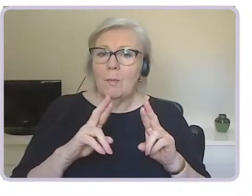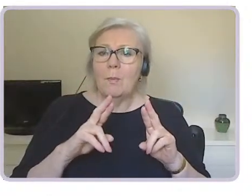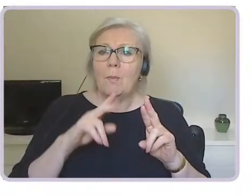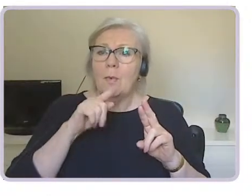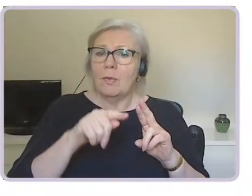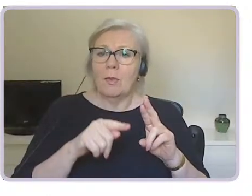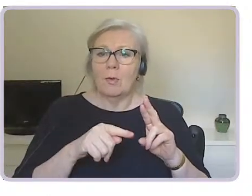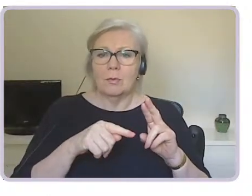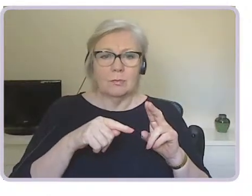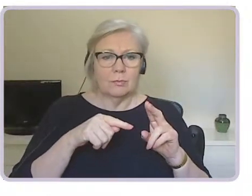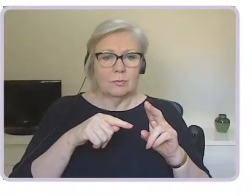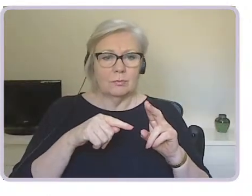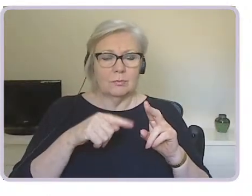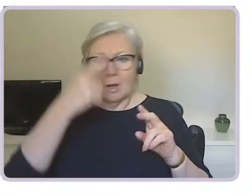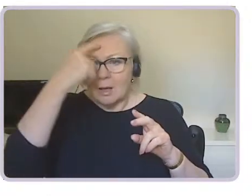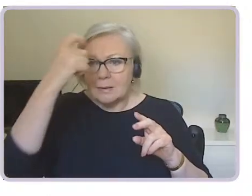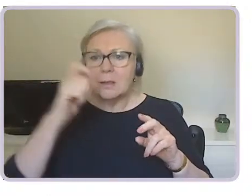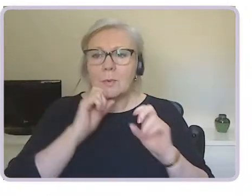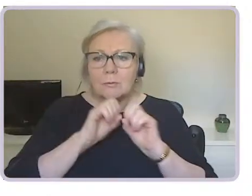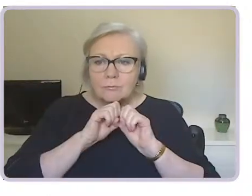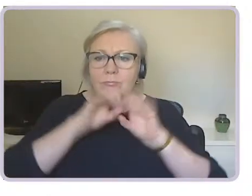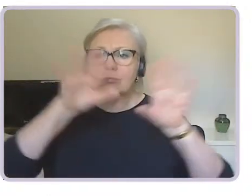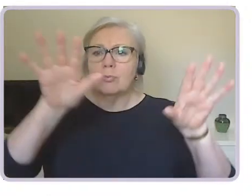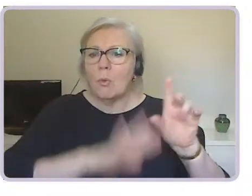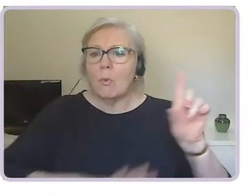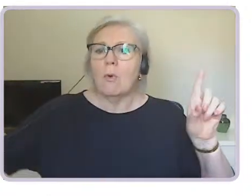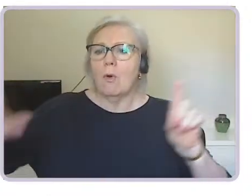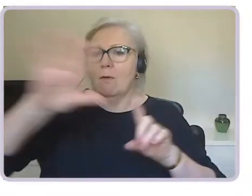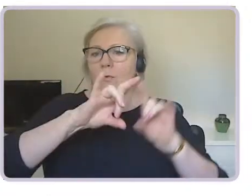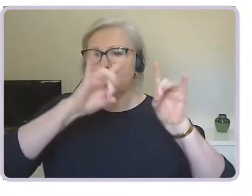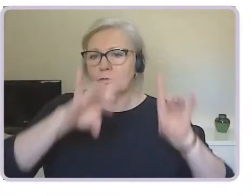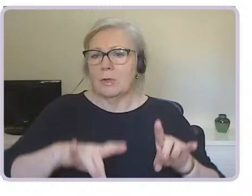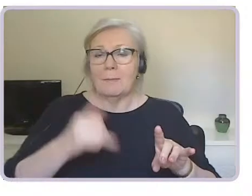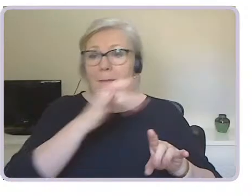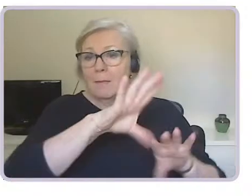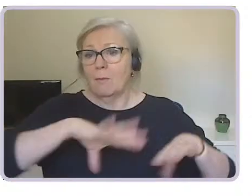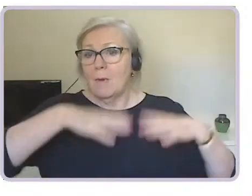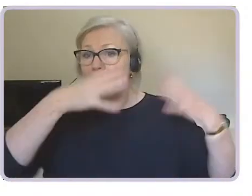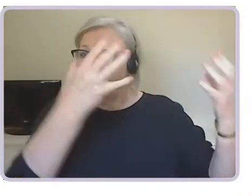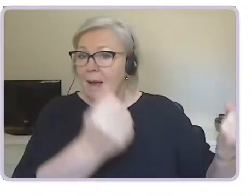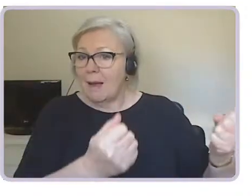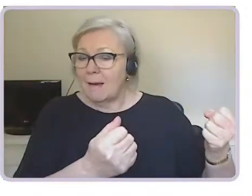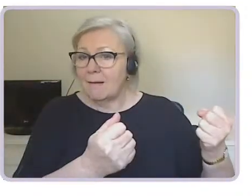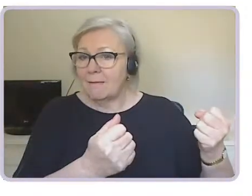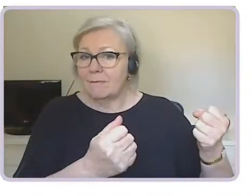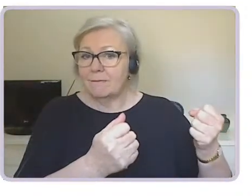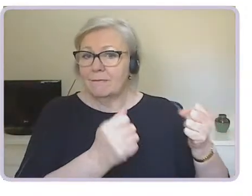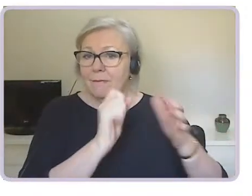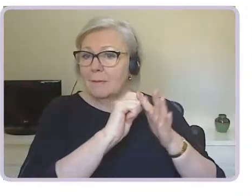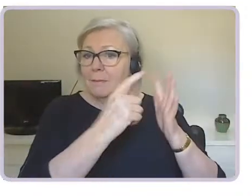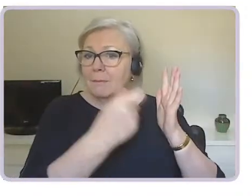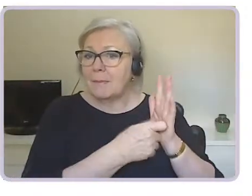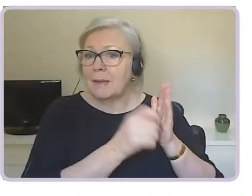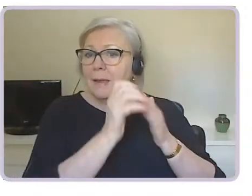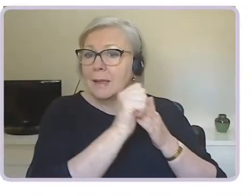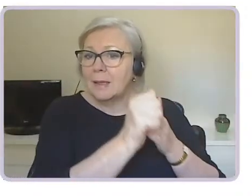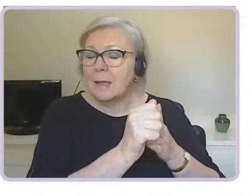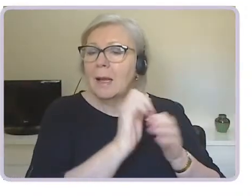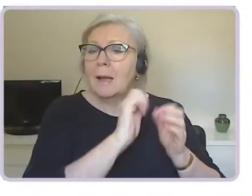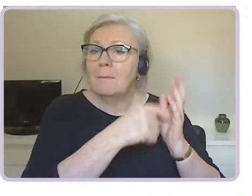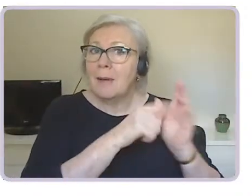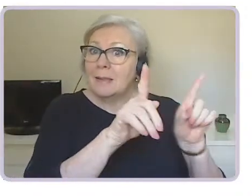other disability organizations who already have peer leadership programs and are perhaps ready to embrace person-centered